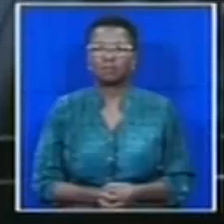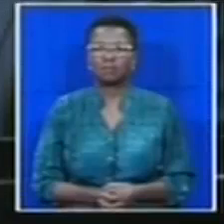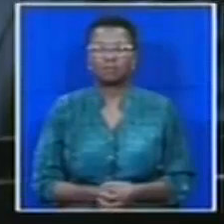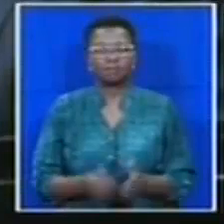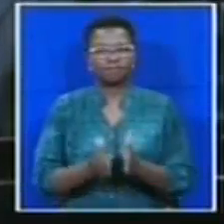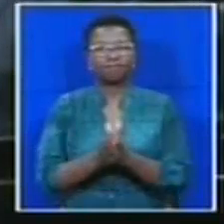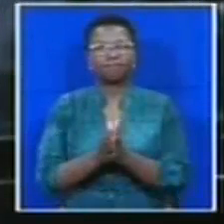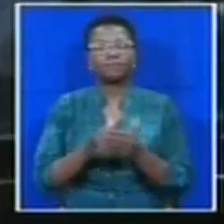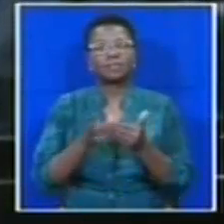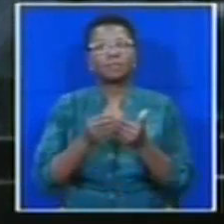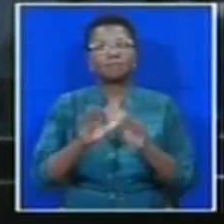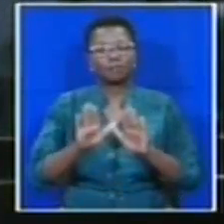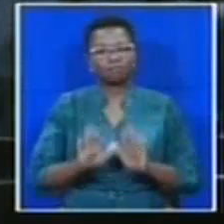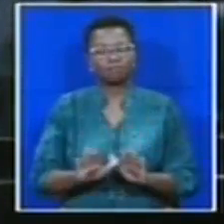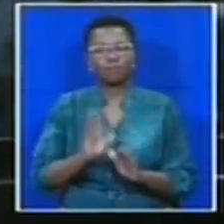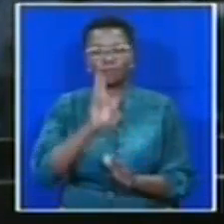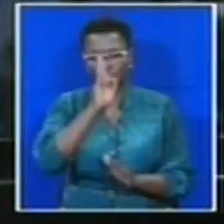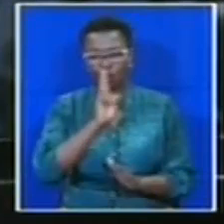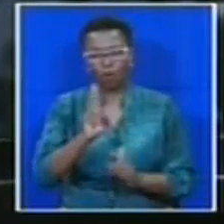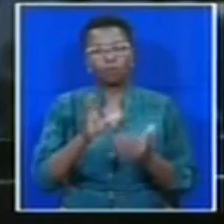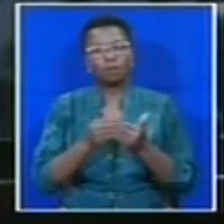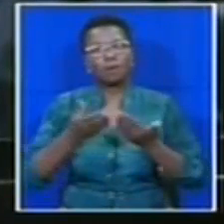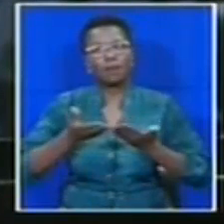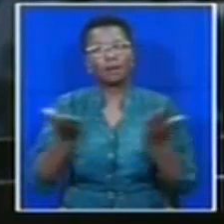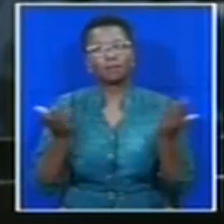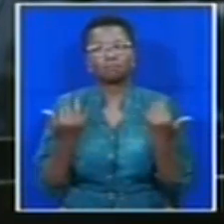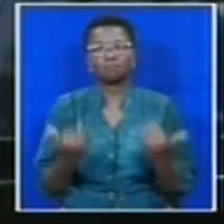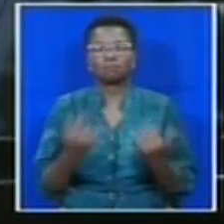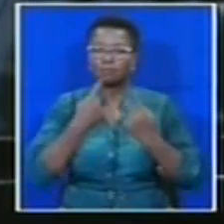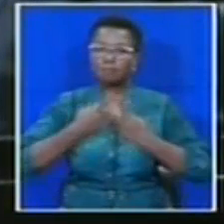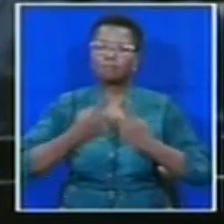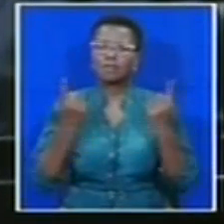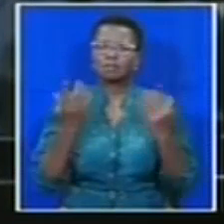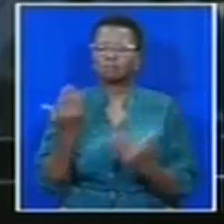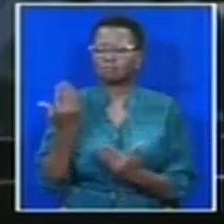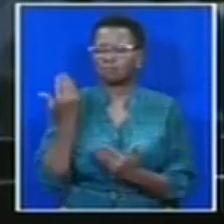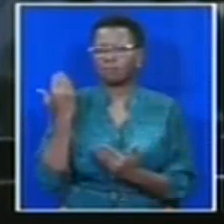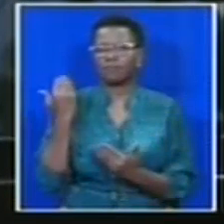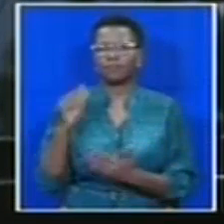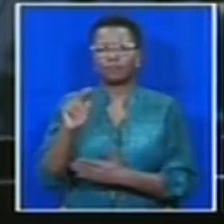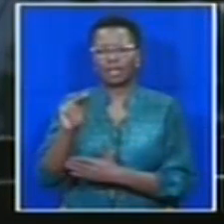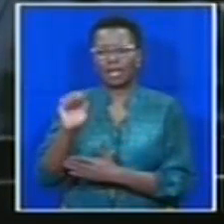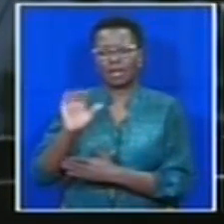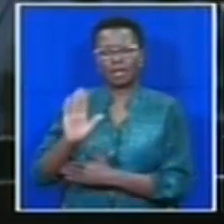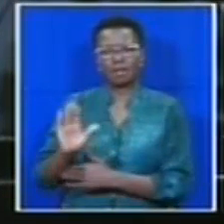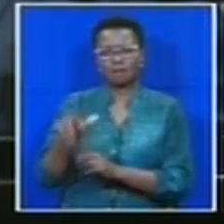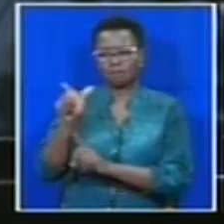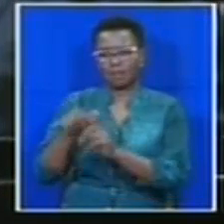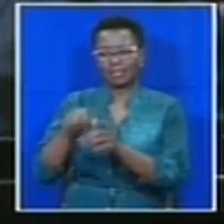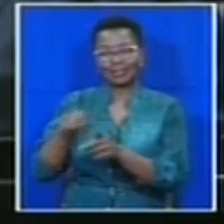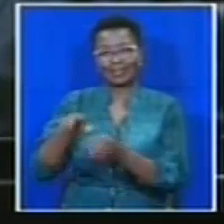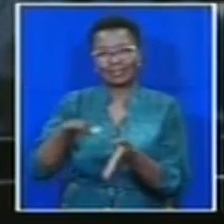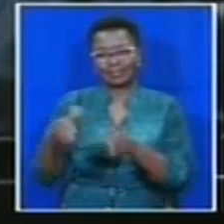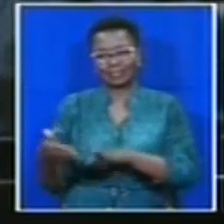Order. Honorable members, I wish to announce that the vacancy which occurred in the National Assembly due to the